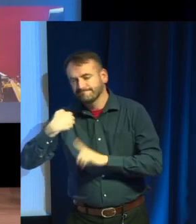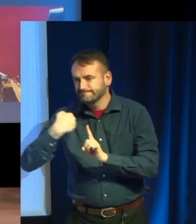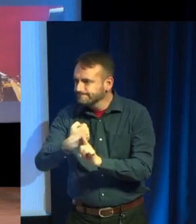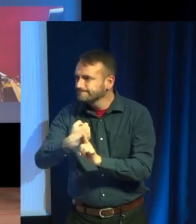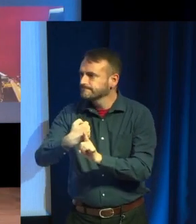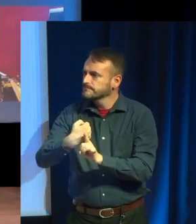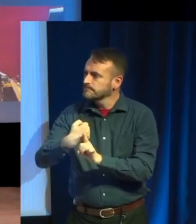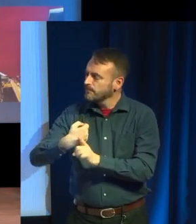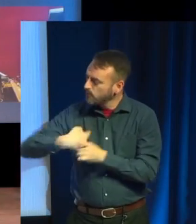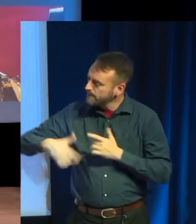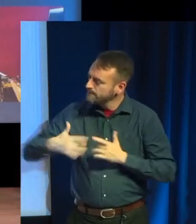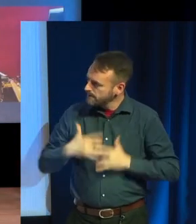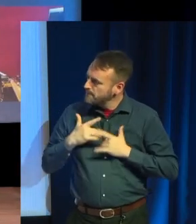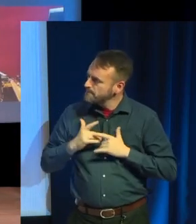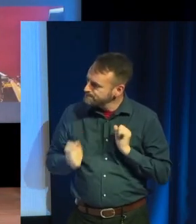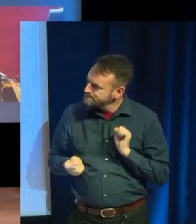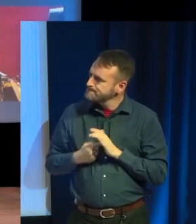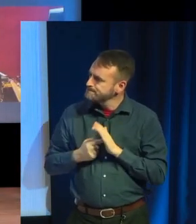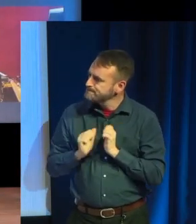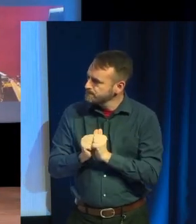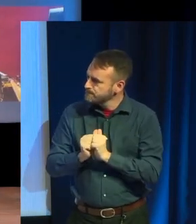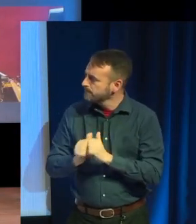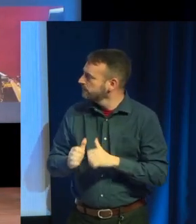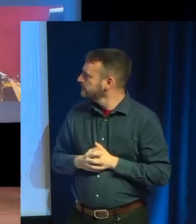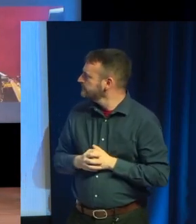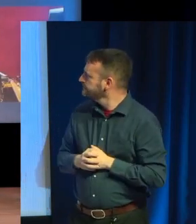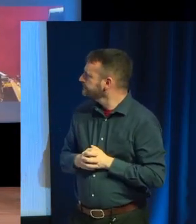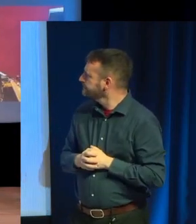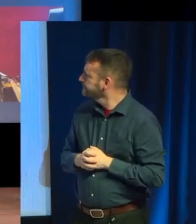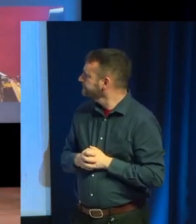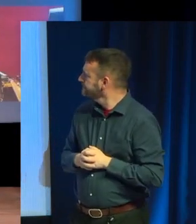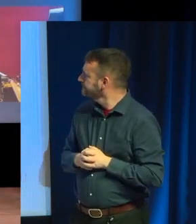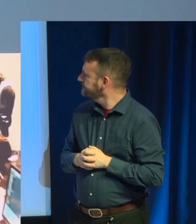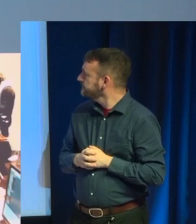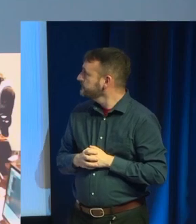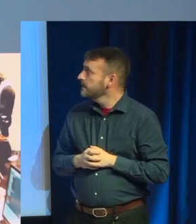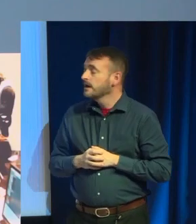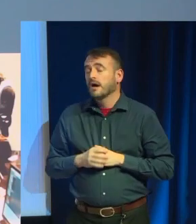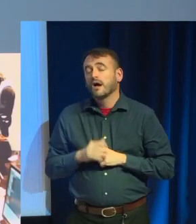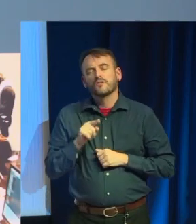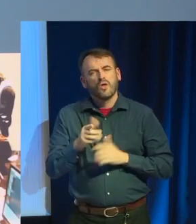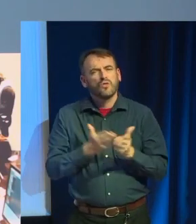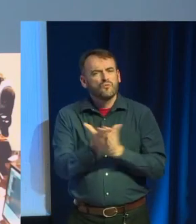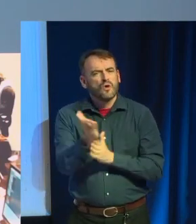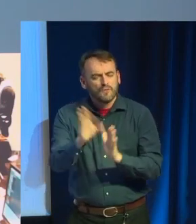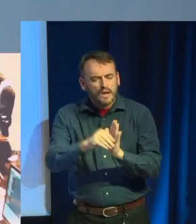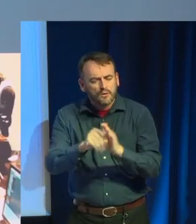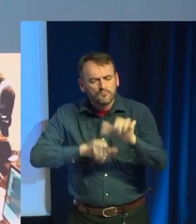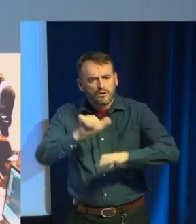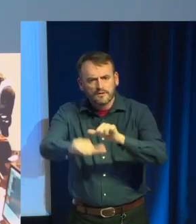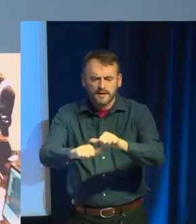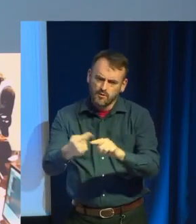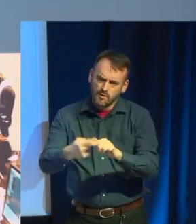it. Okay, so recording, just to go over this really fast. Trust the